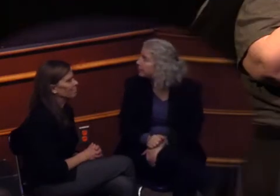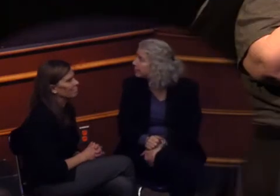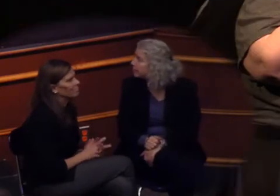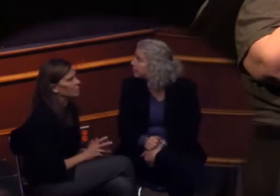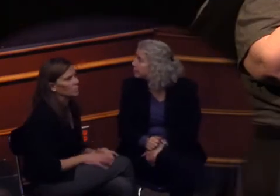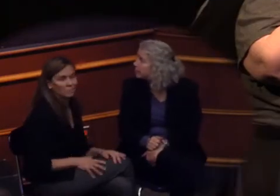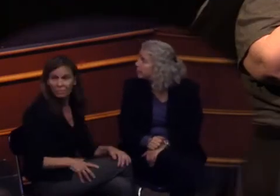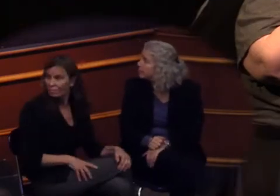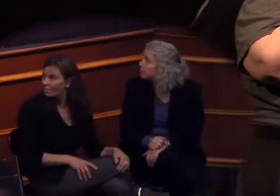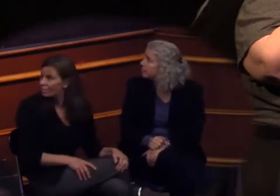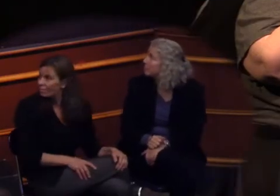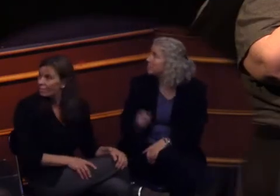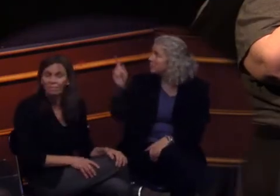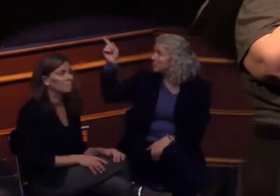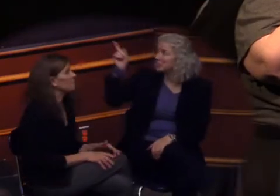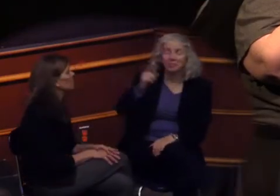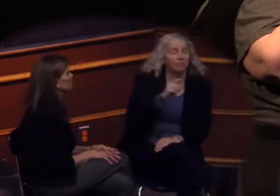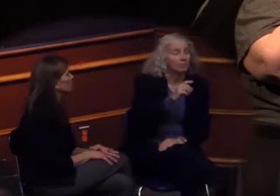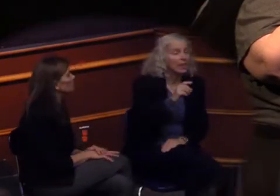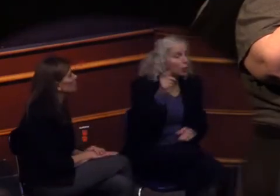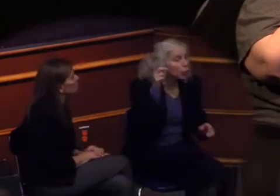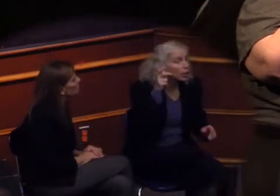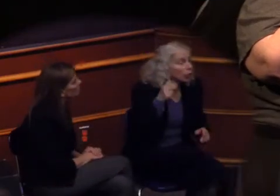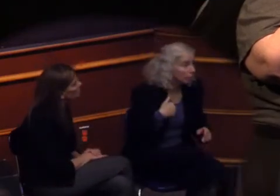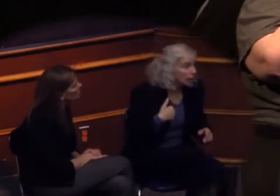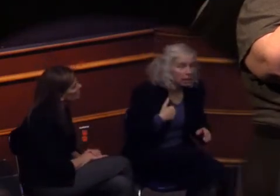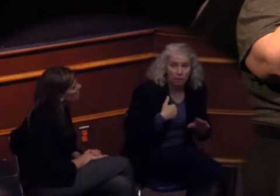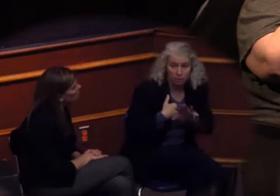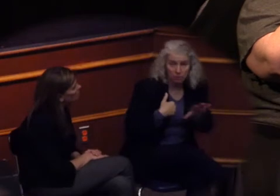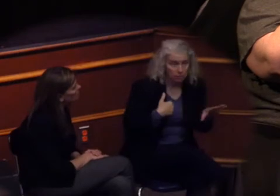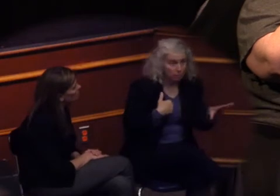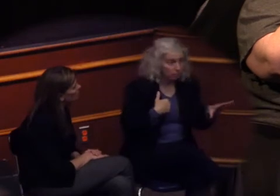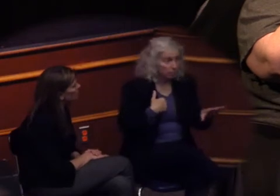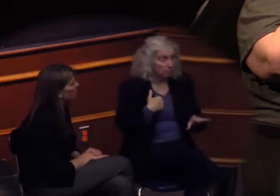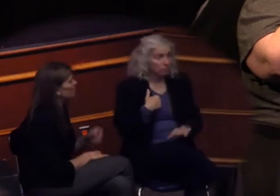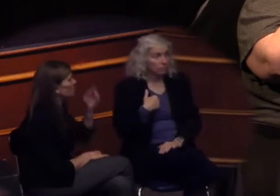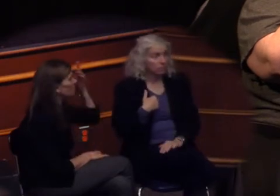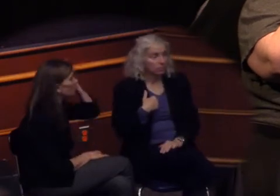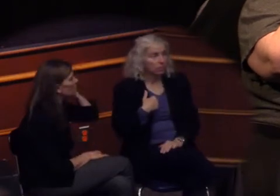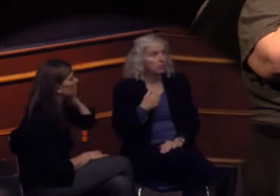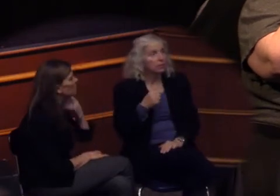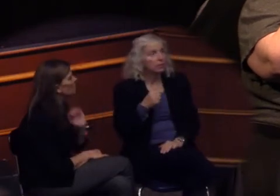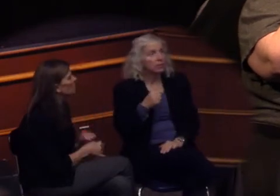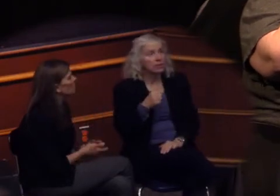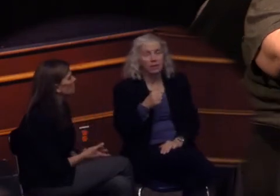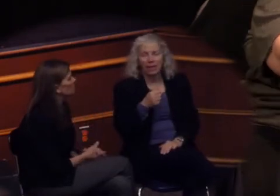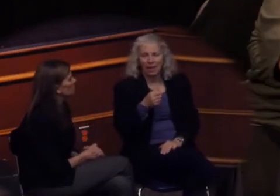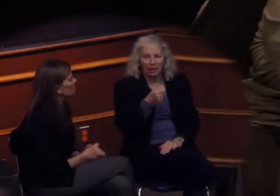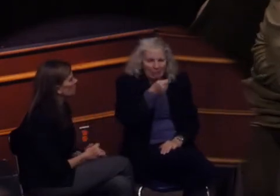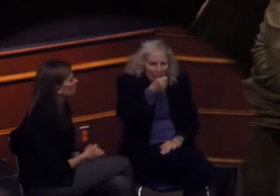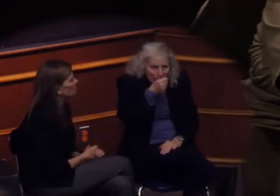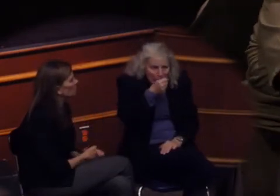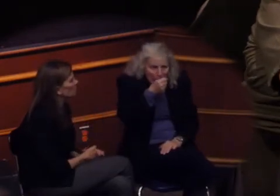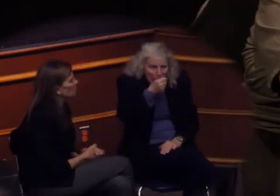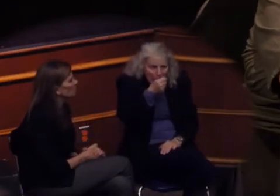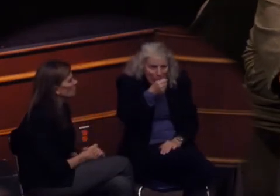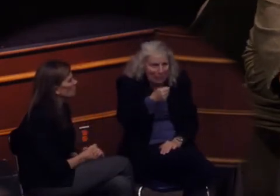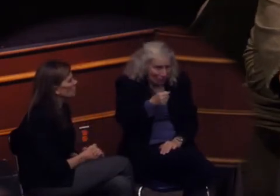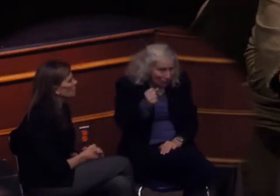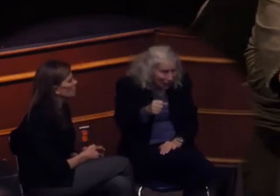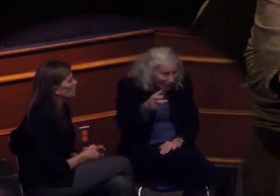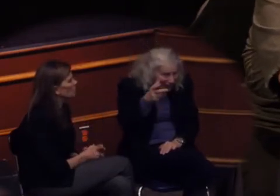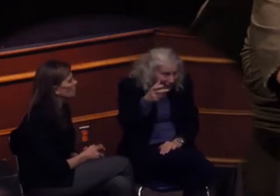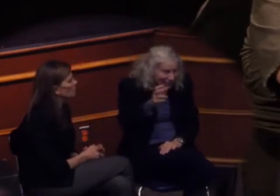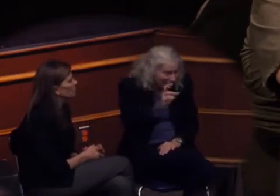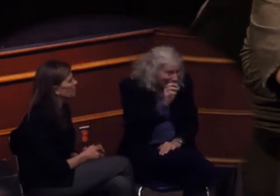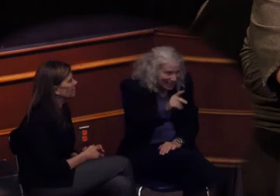Hi, everybody. Hi, everybody. Can you hear me now? If I practically have the mic right against my nose, you can hear me. Good.